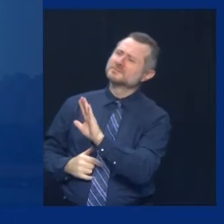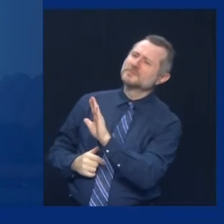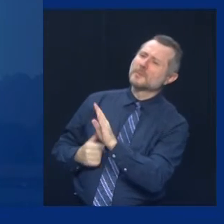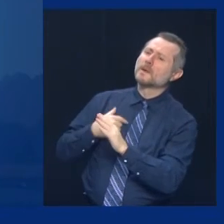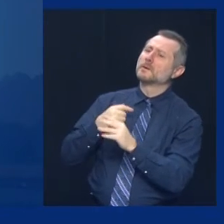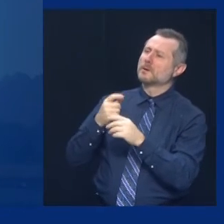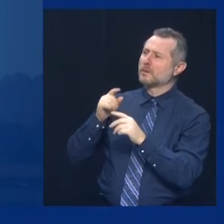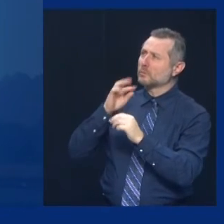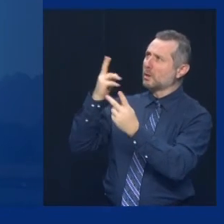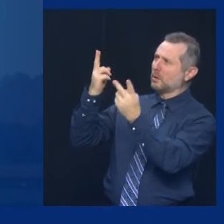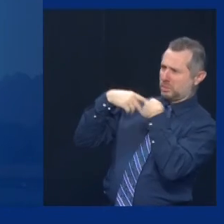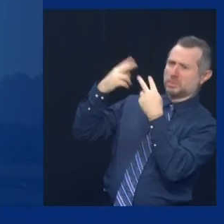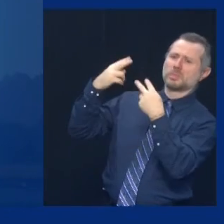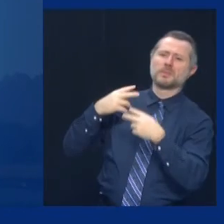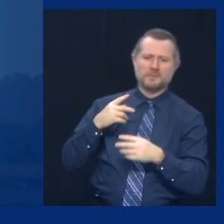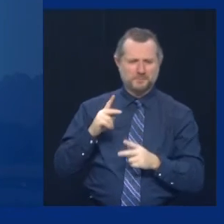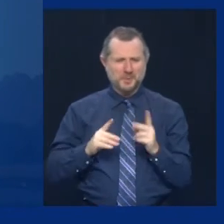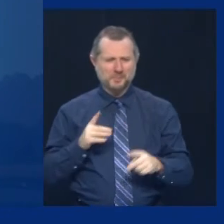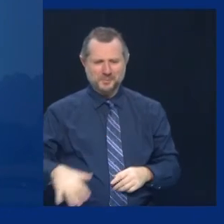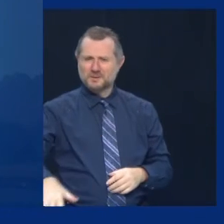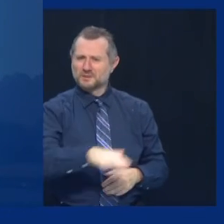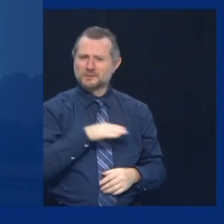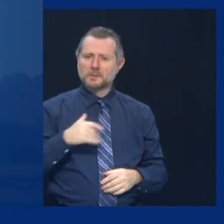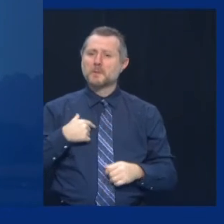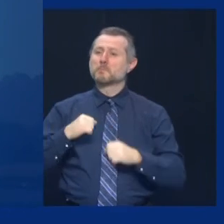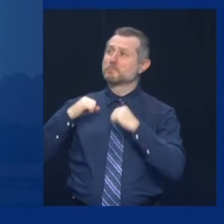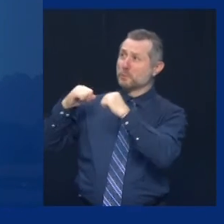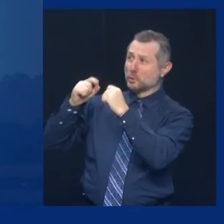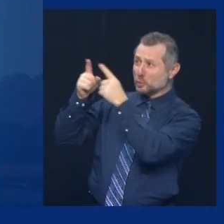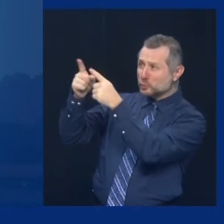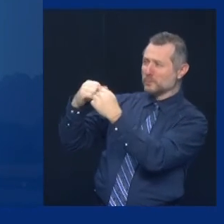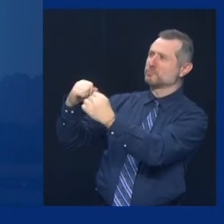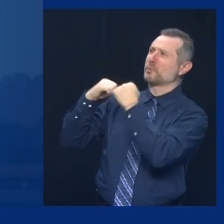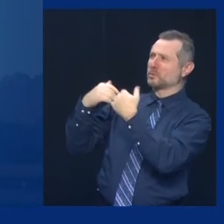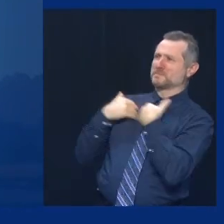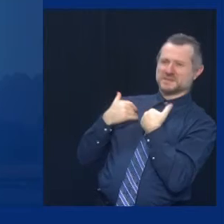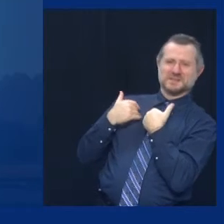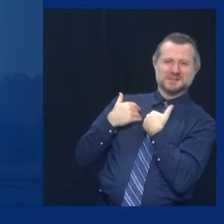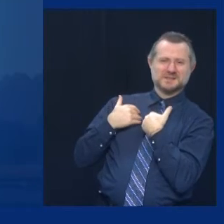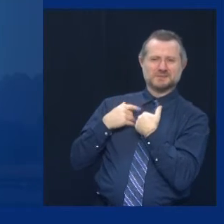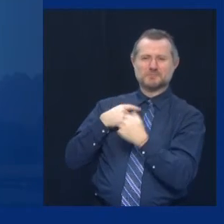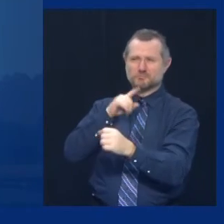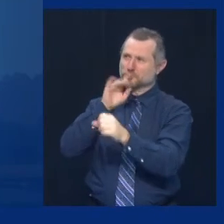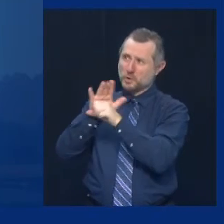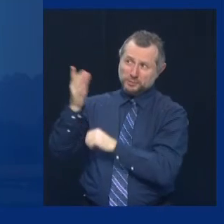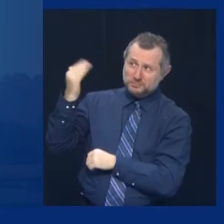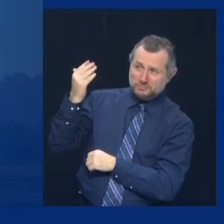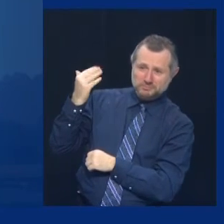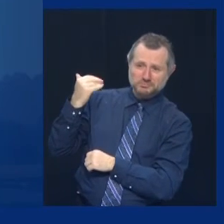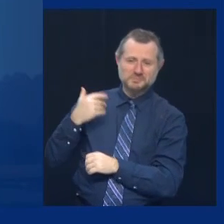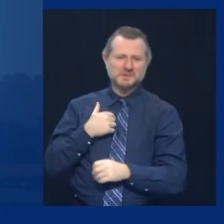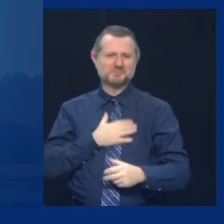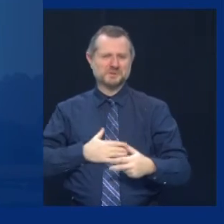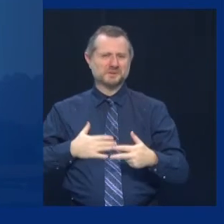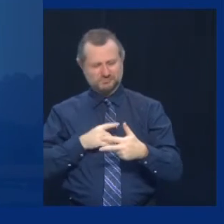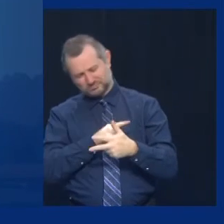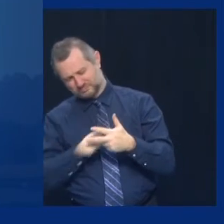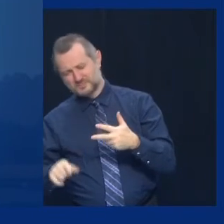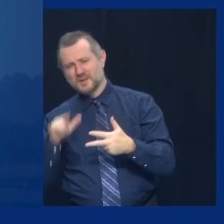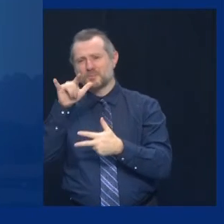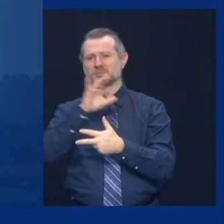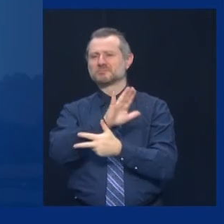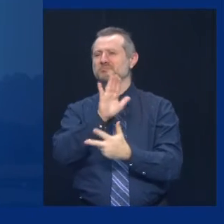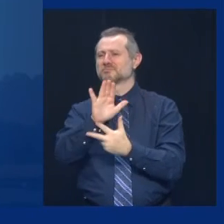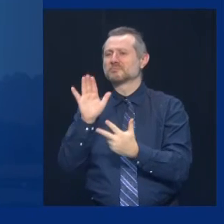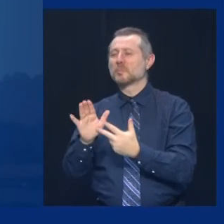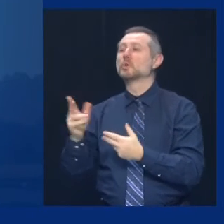We protect one another. I promise you that. So please consider